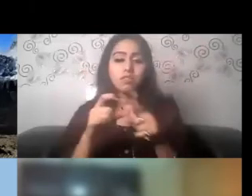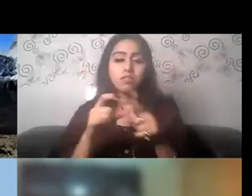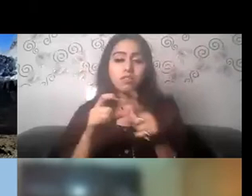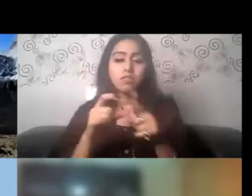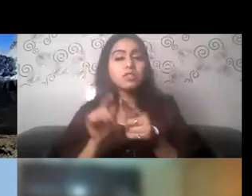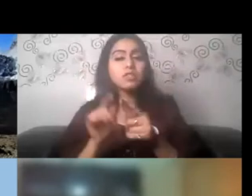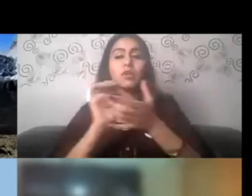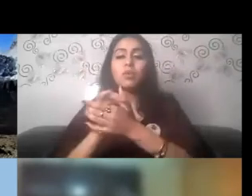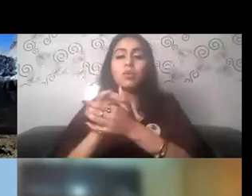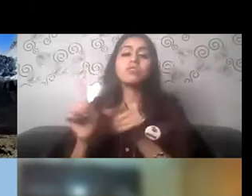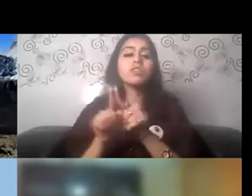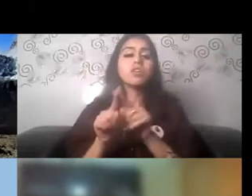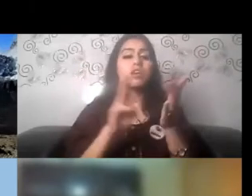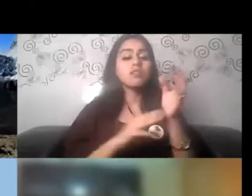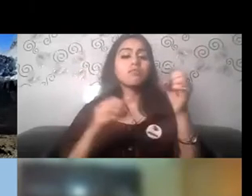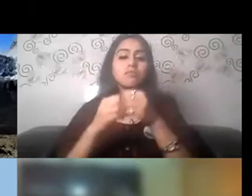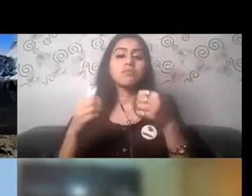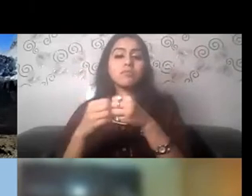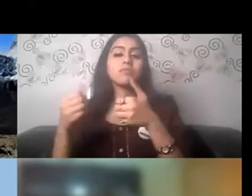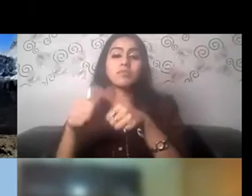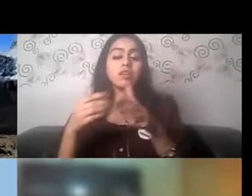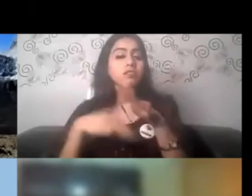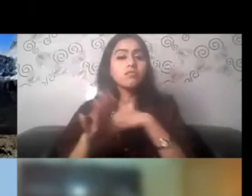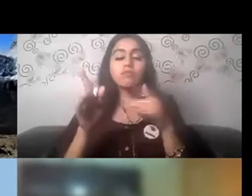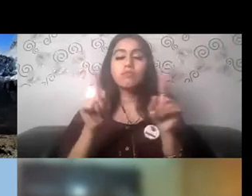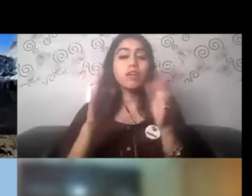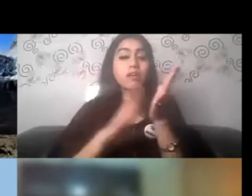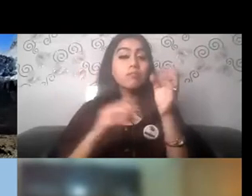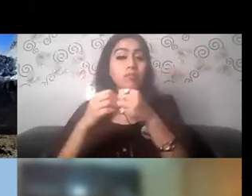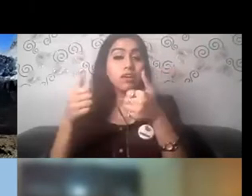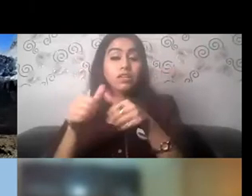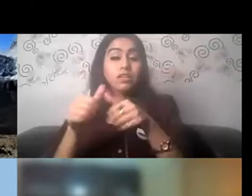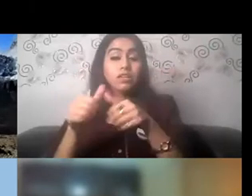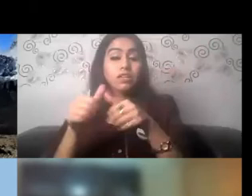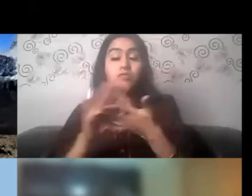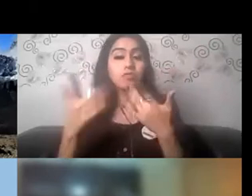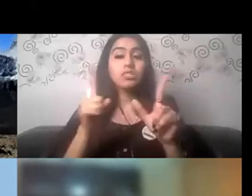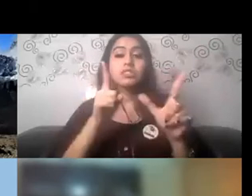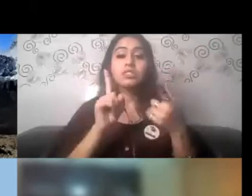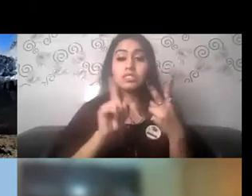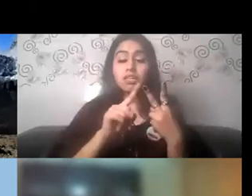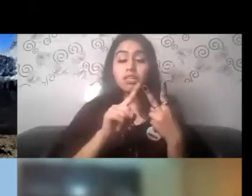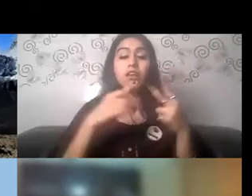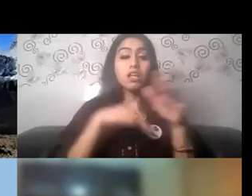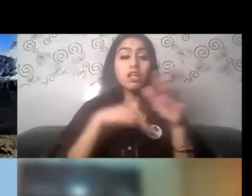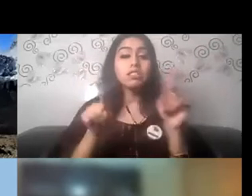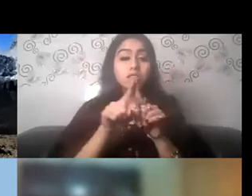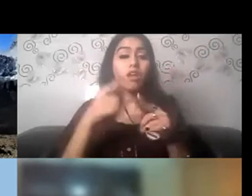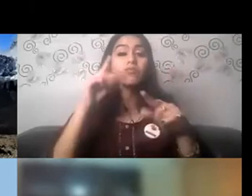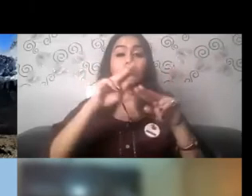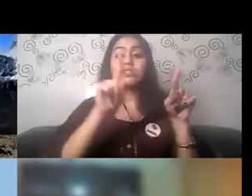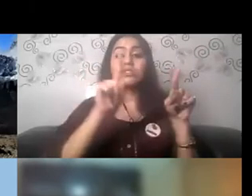a BA from London Business School, and embarked upon a second career in finance at leading institutions